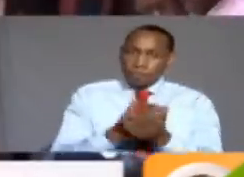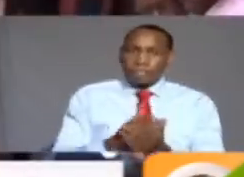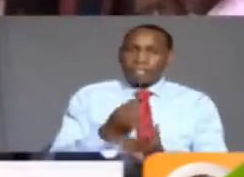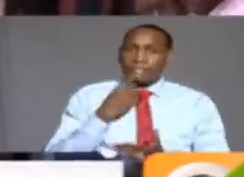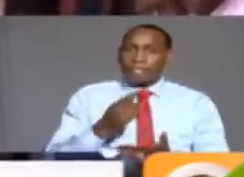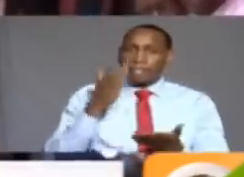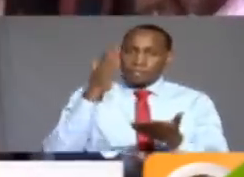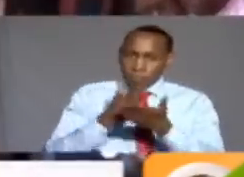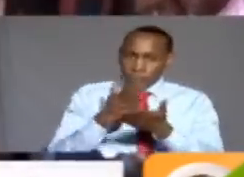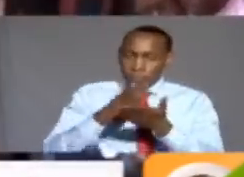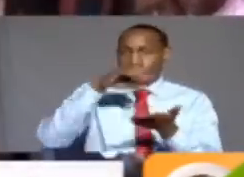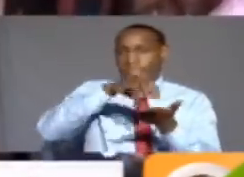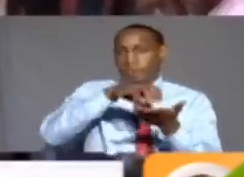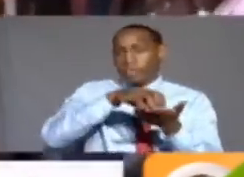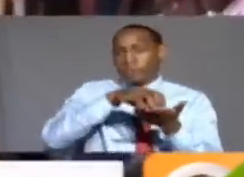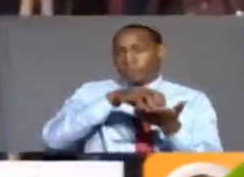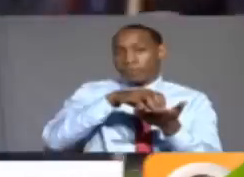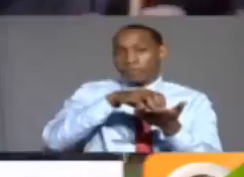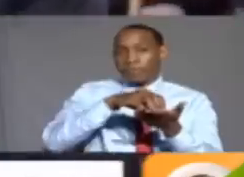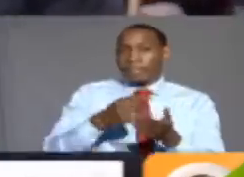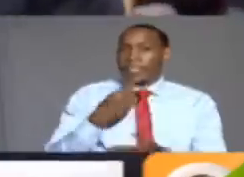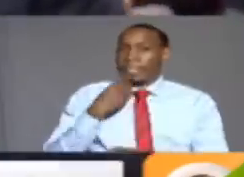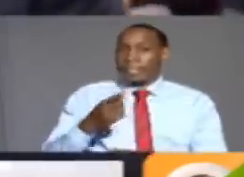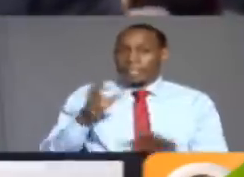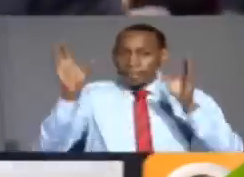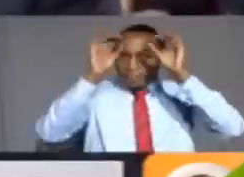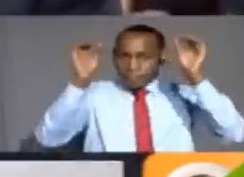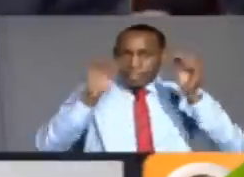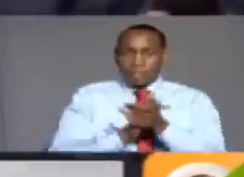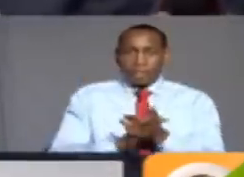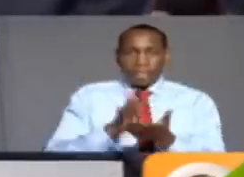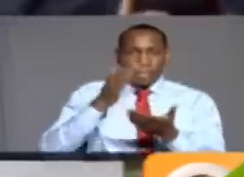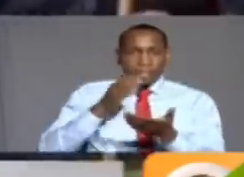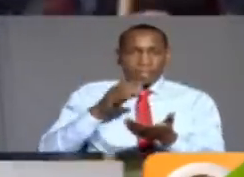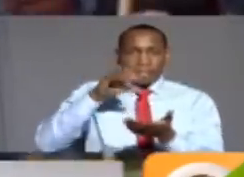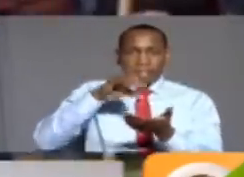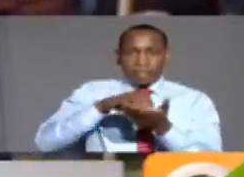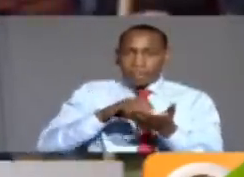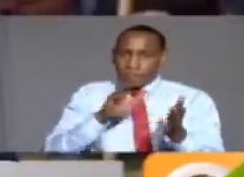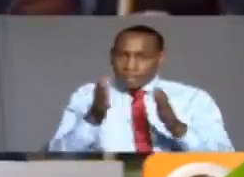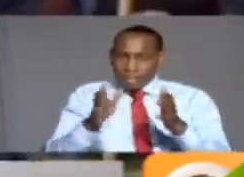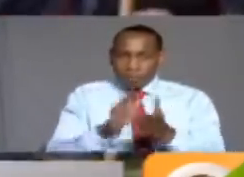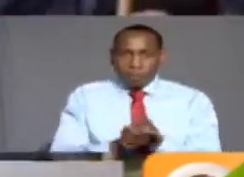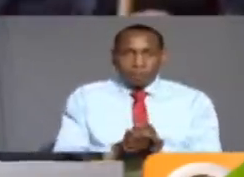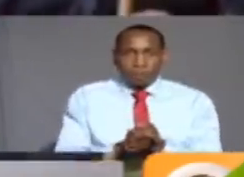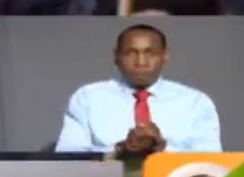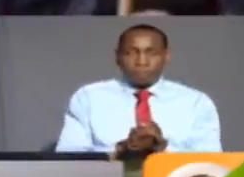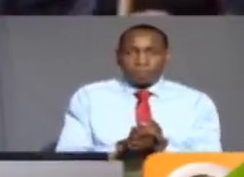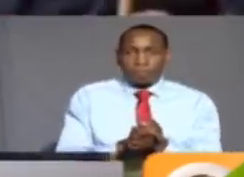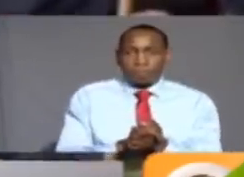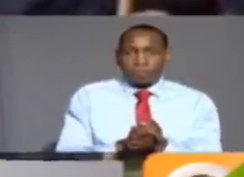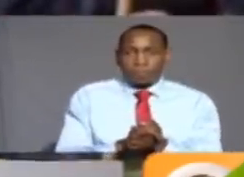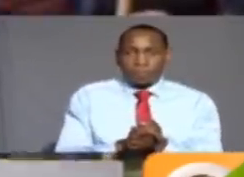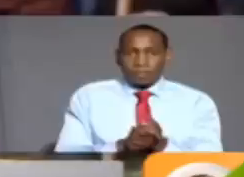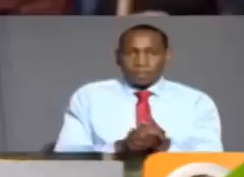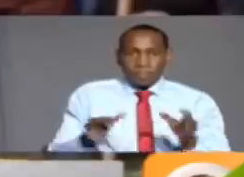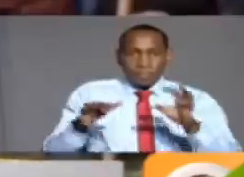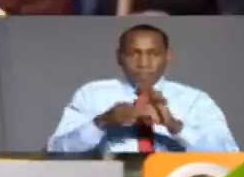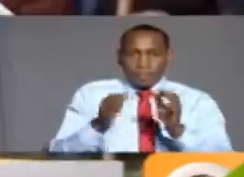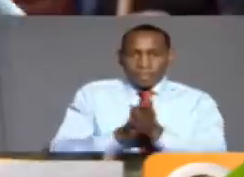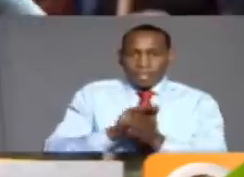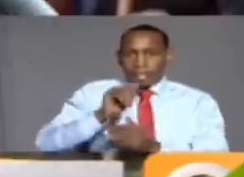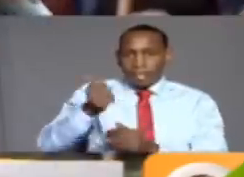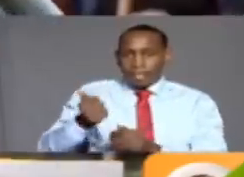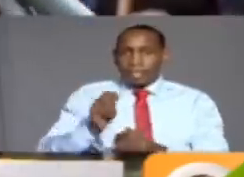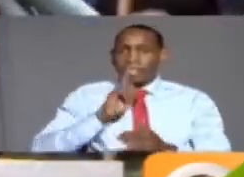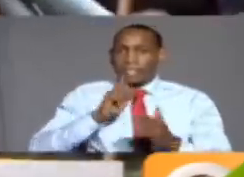the mood of the ground. Tell the president the mood of the walipofukuzwa huko and the Gladys Wanga na hawa wanashikana wanakimbia